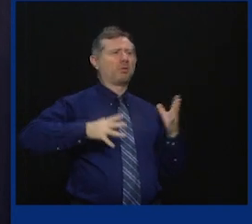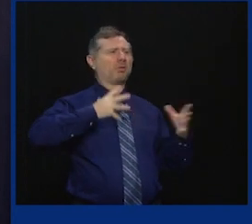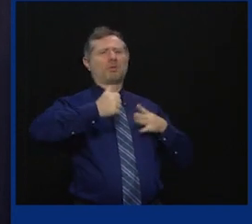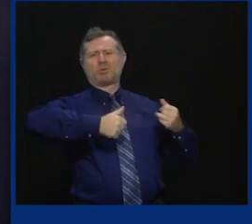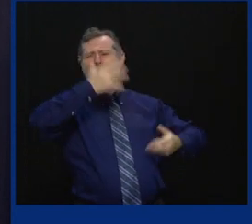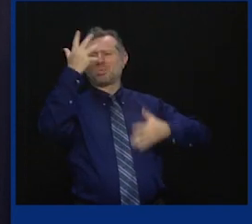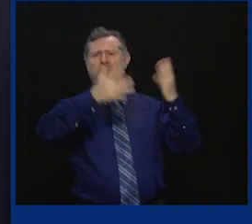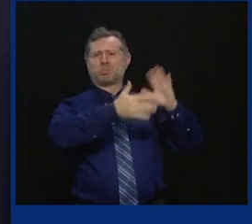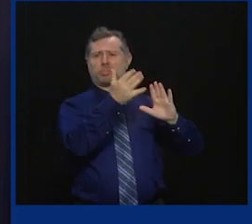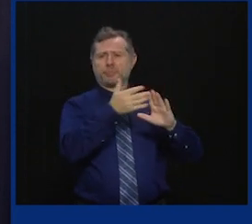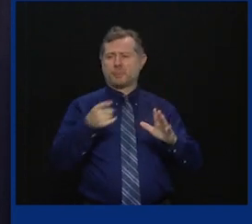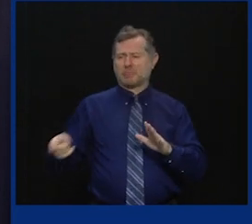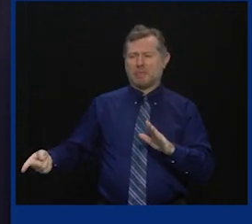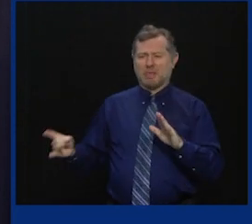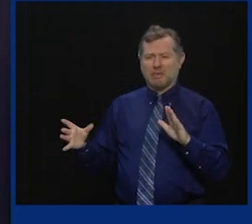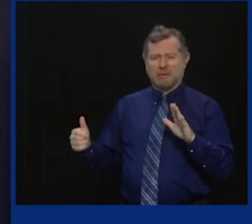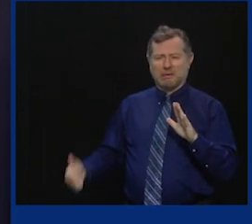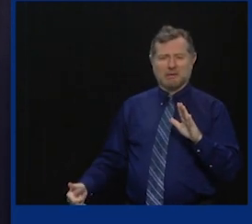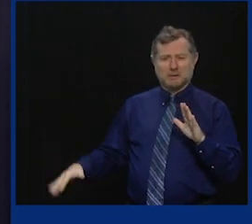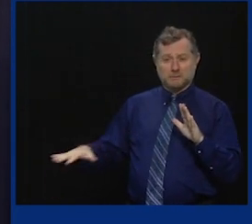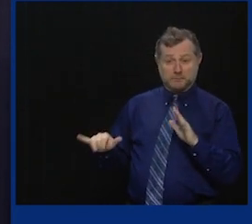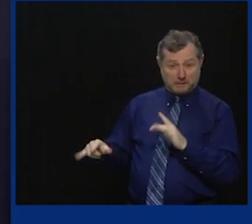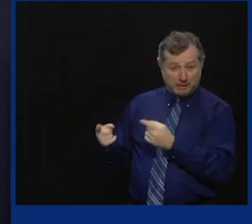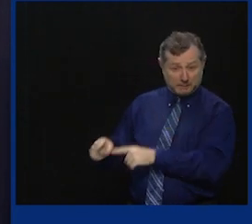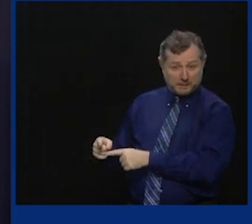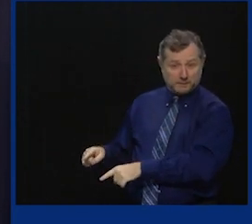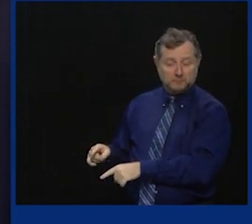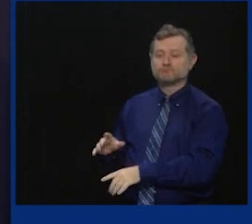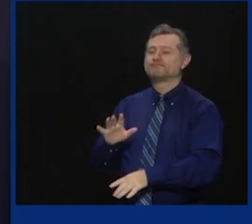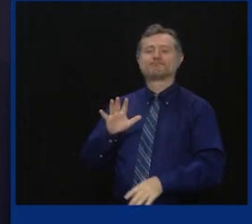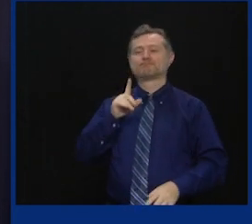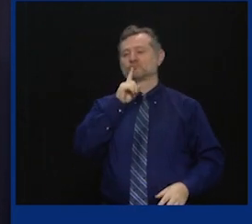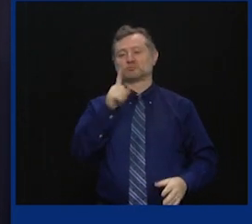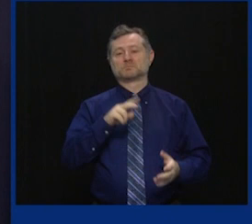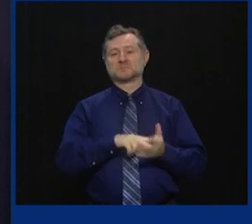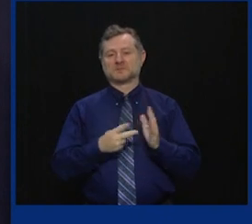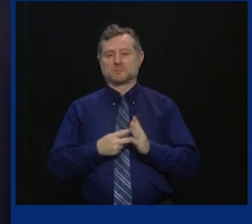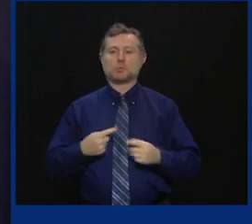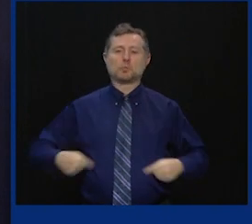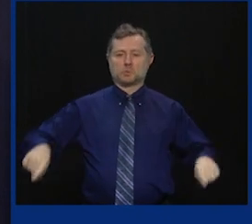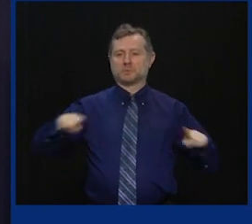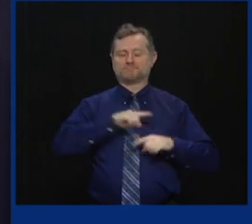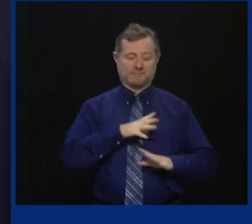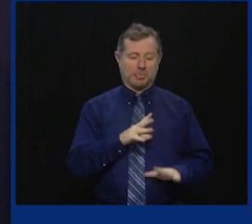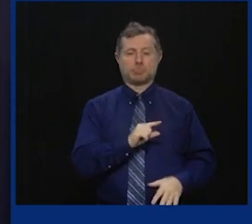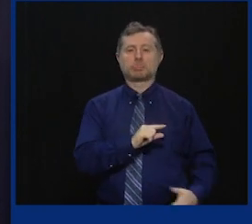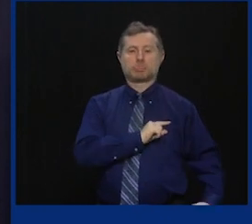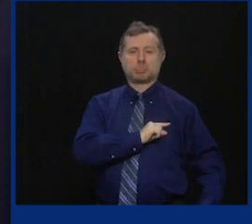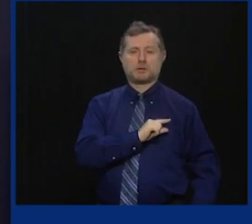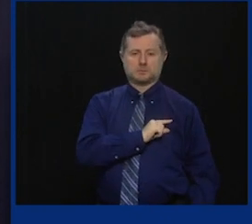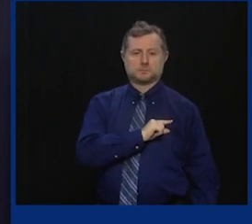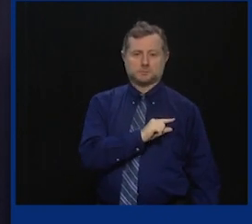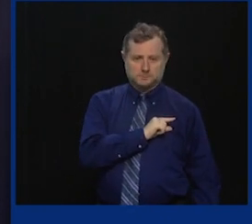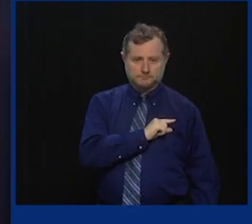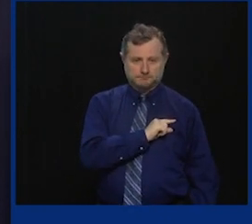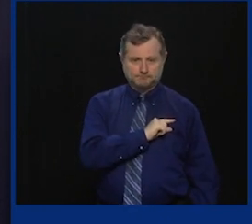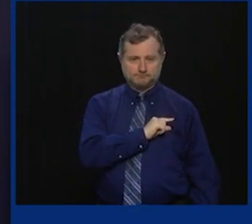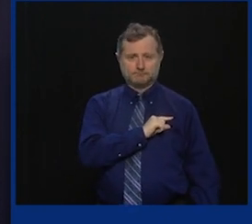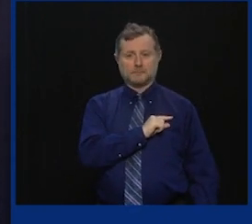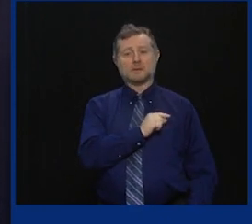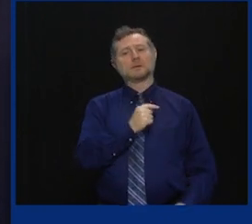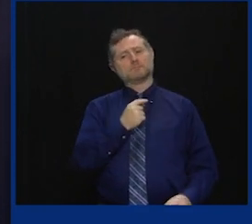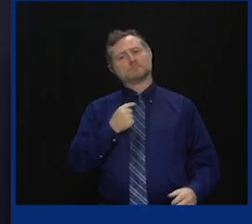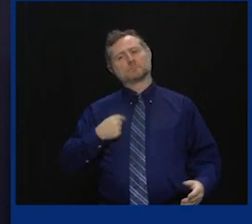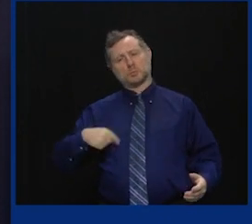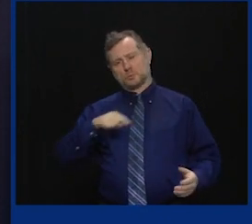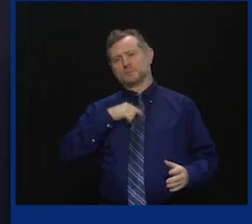The fact that this exists is an indictment on everyone. And I'm going to do what I can, and I've taken some actions that I want to explain today,